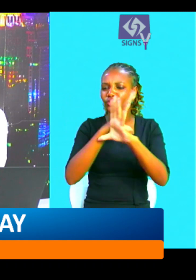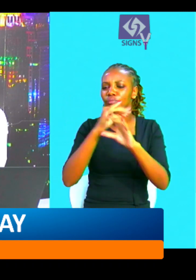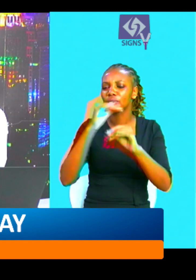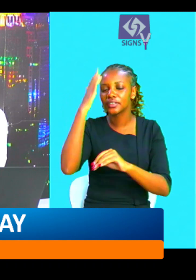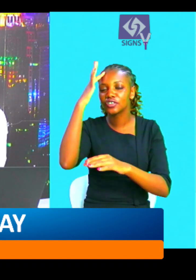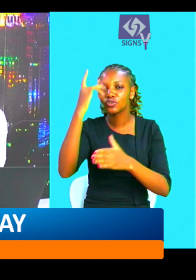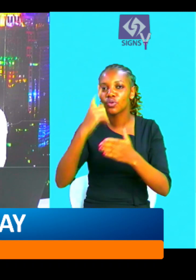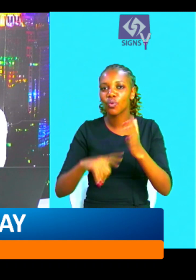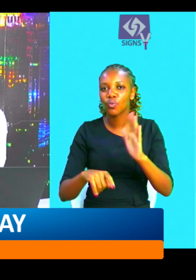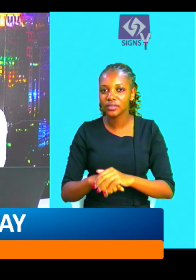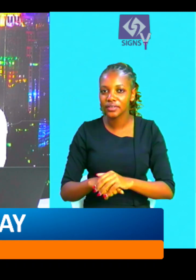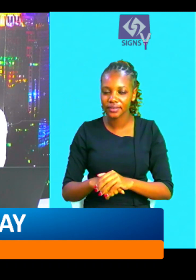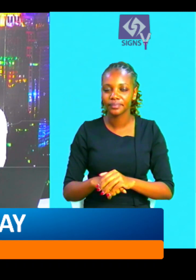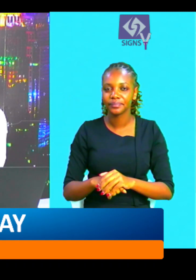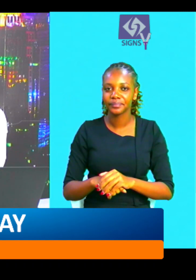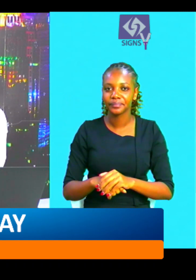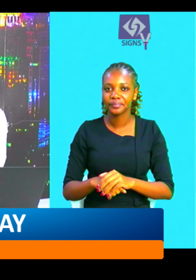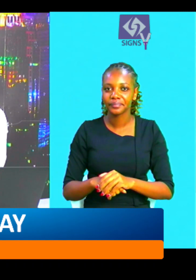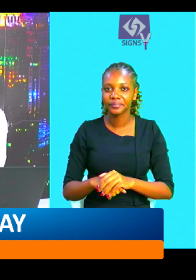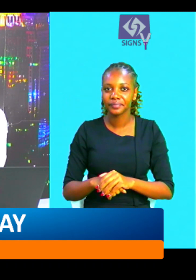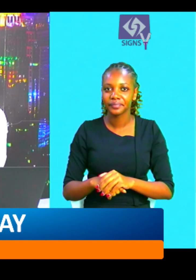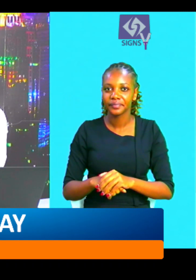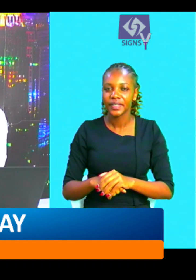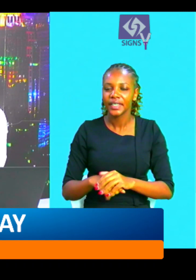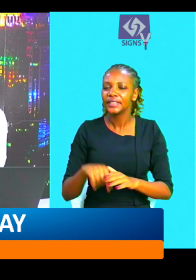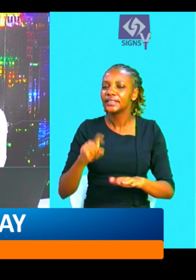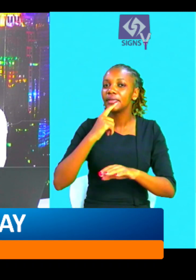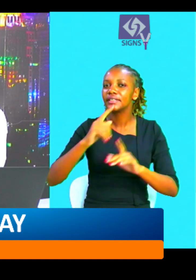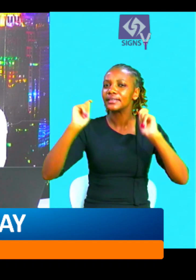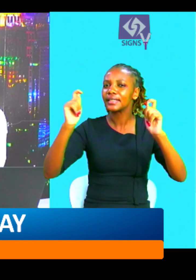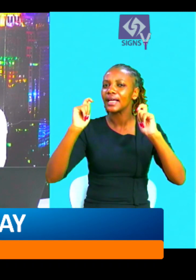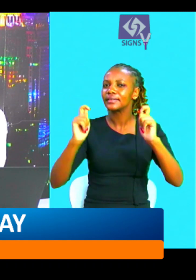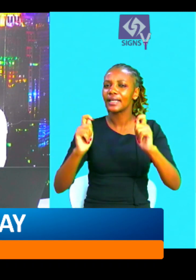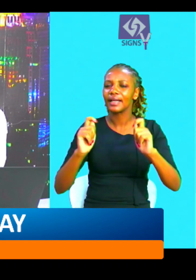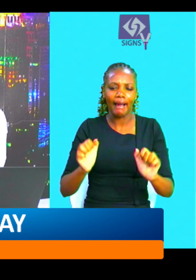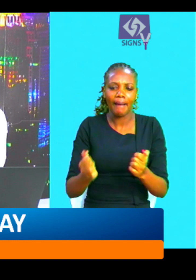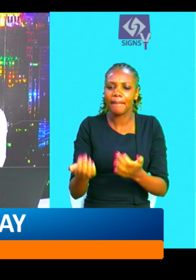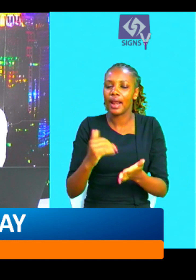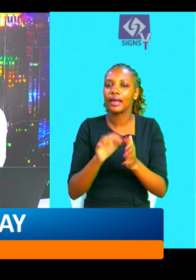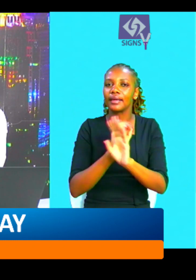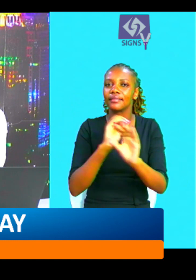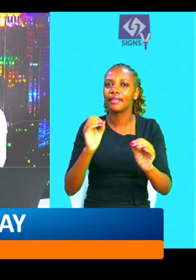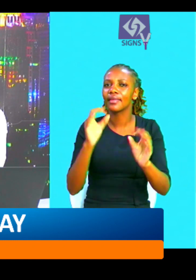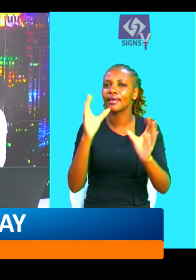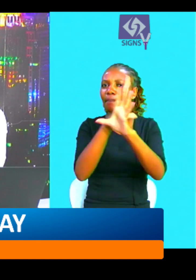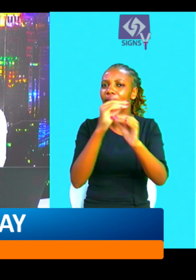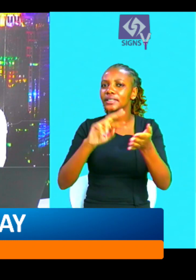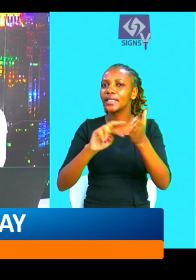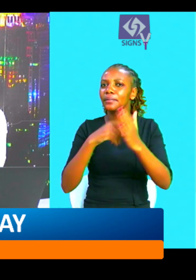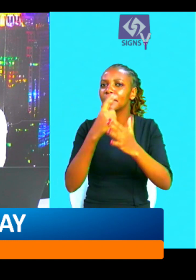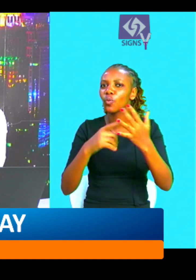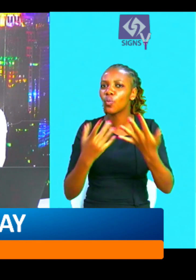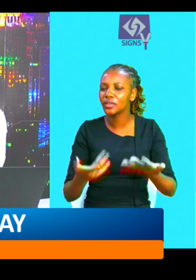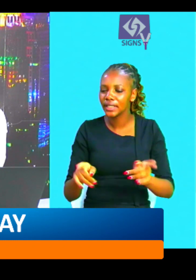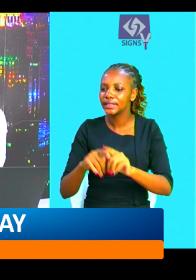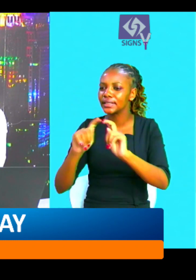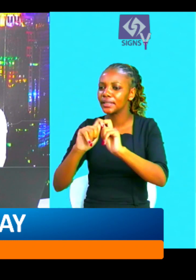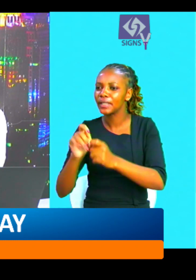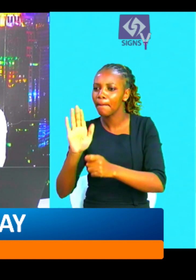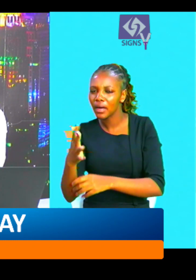flop, and we might see going back to the streets. And the former Prime Minister Raila Odinga said